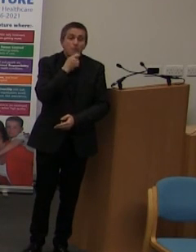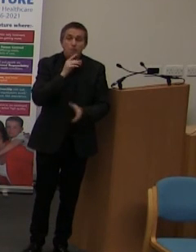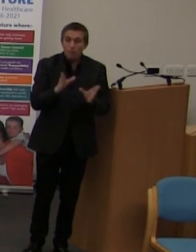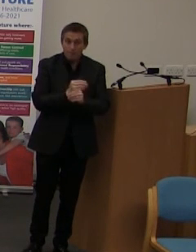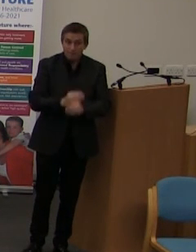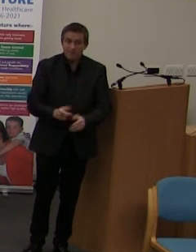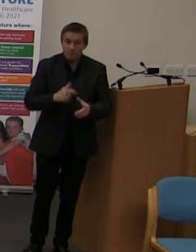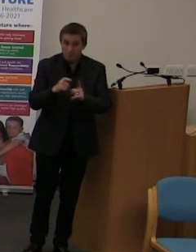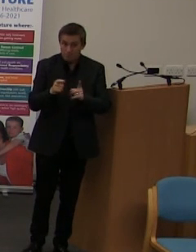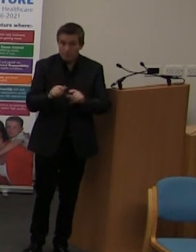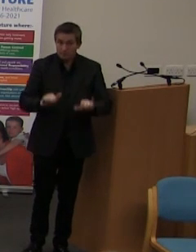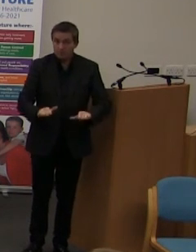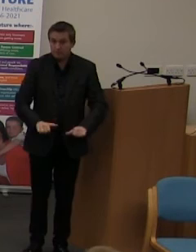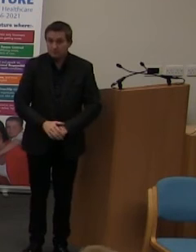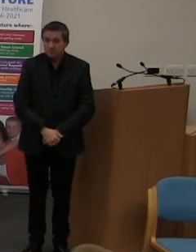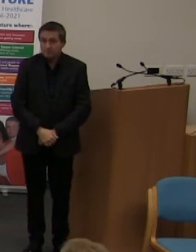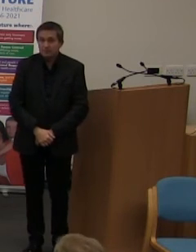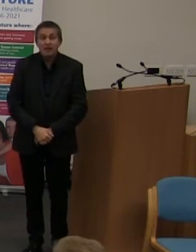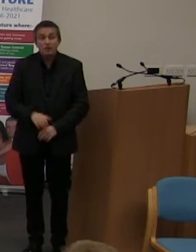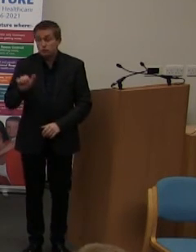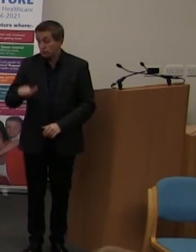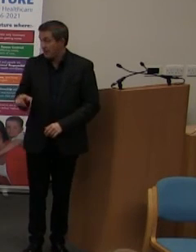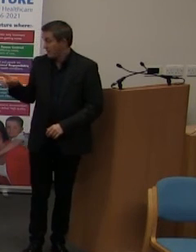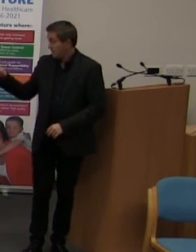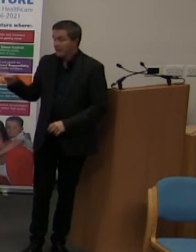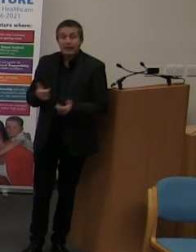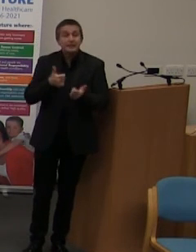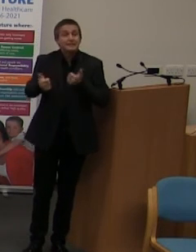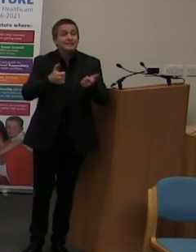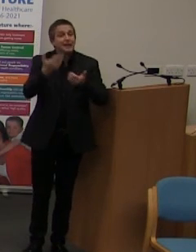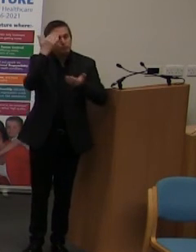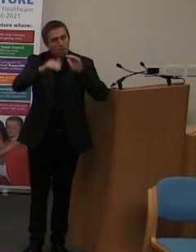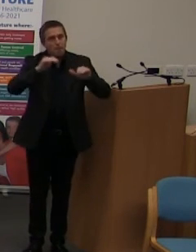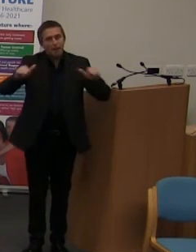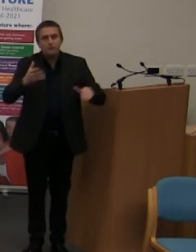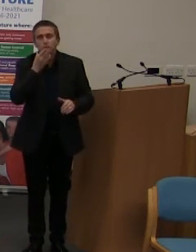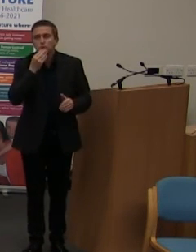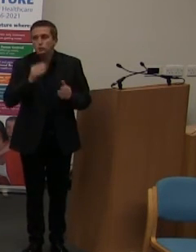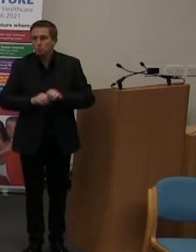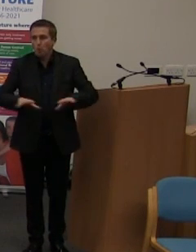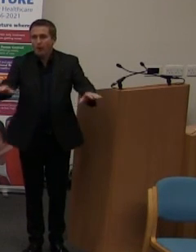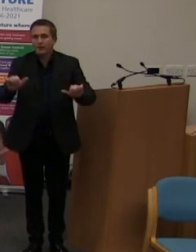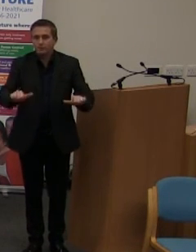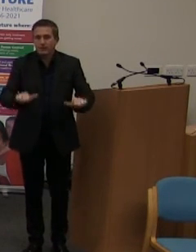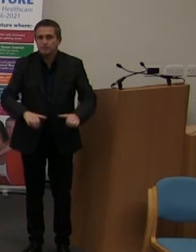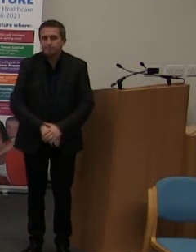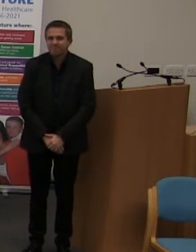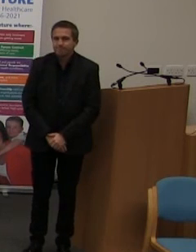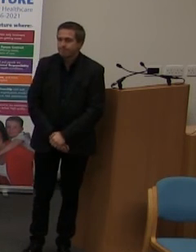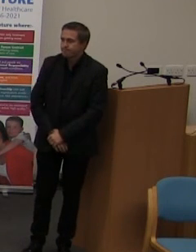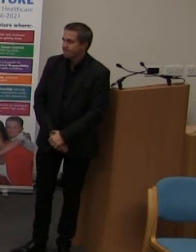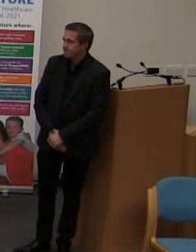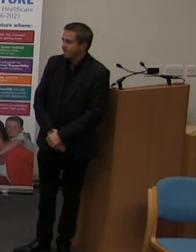Stuart. Yes, and that text reminder has been used more widely as well. Sorry, Stuart, were you wanting to say something else?